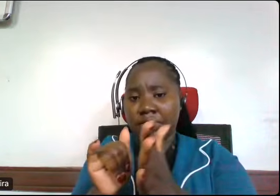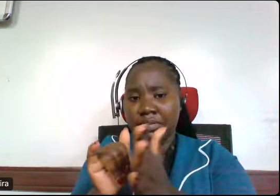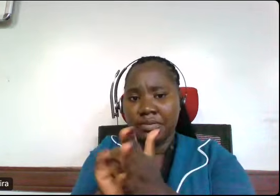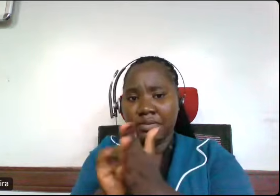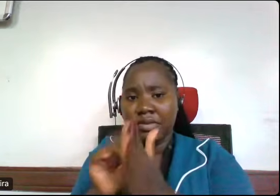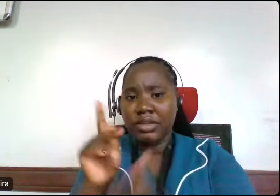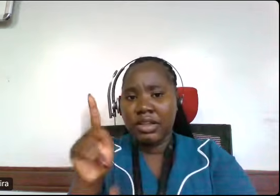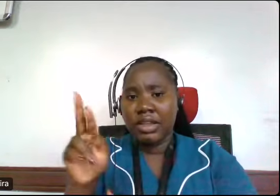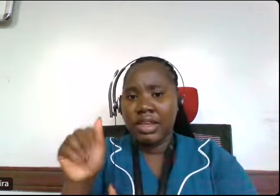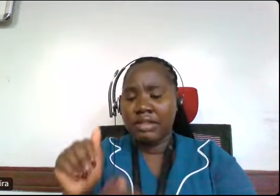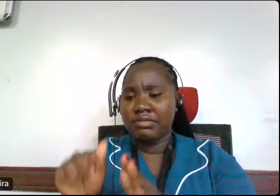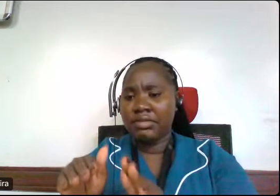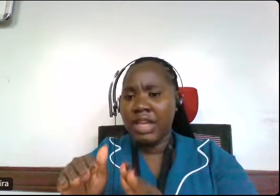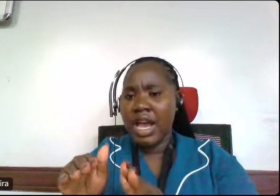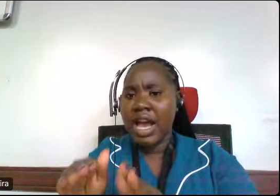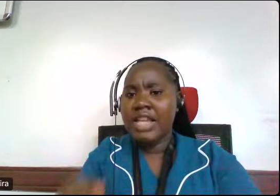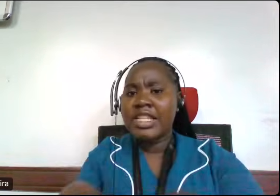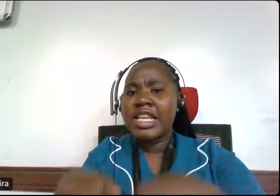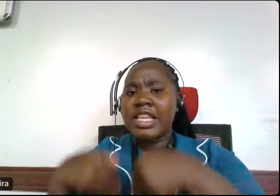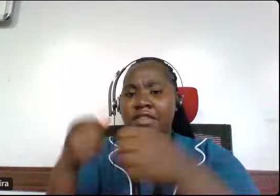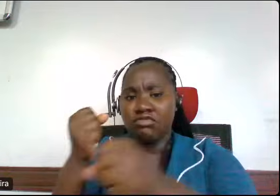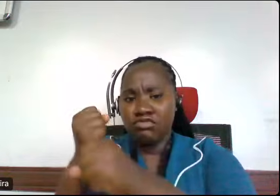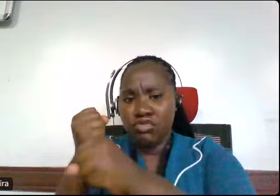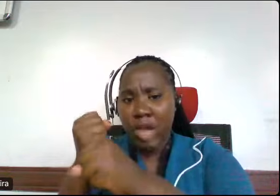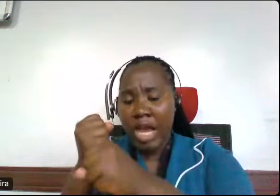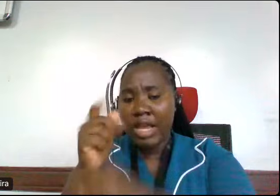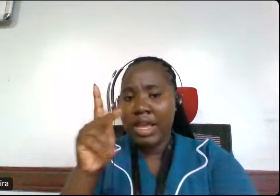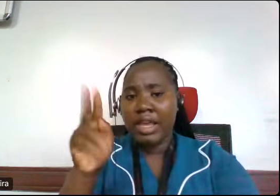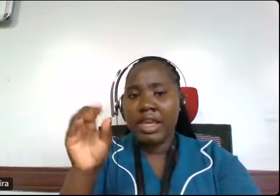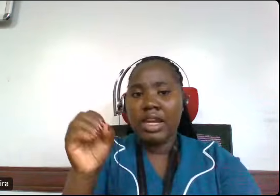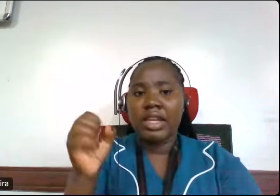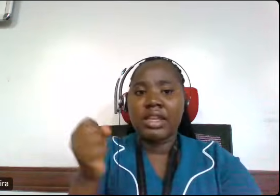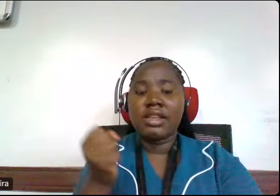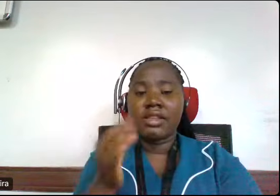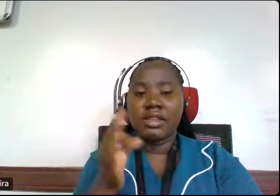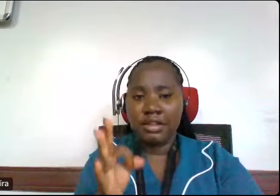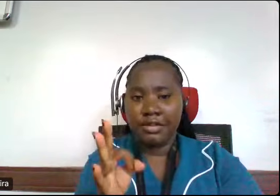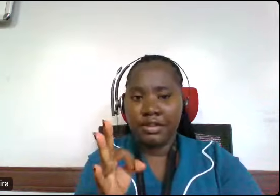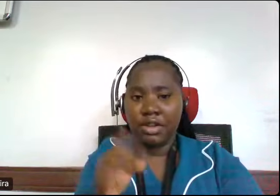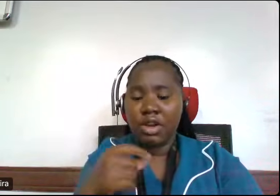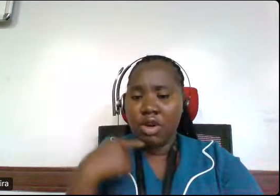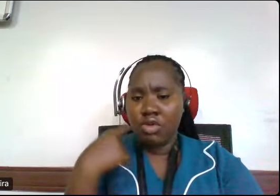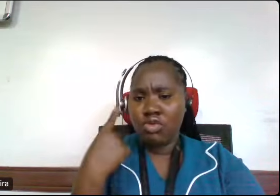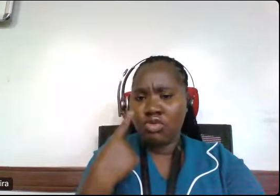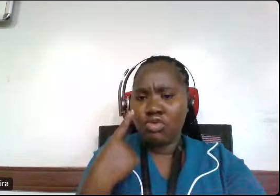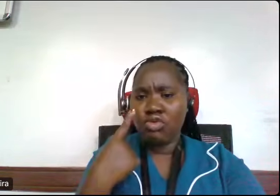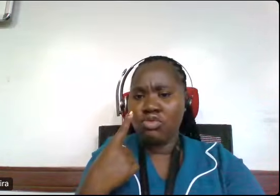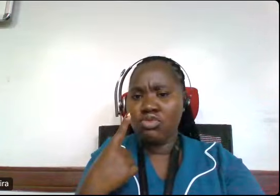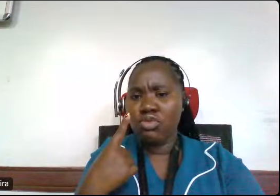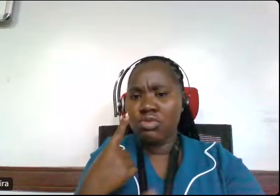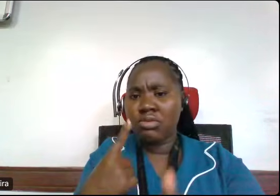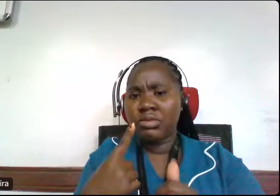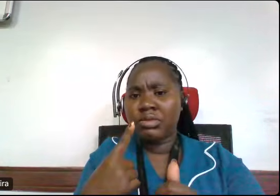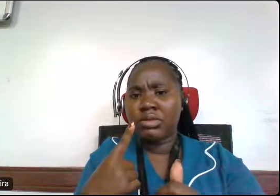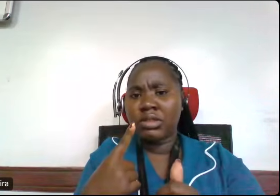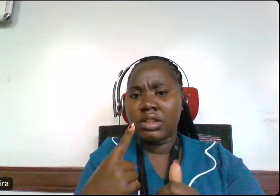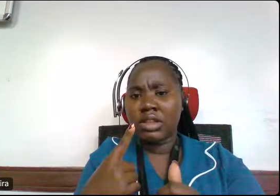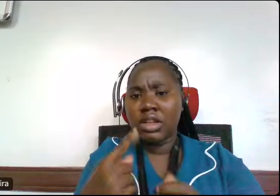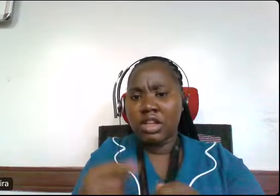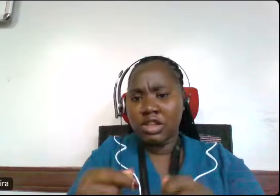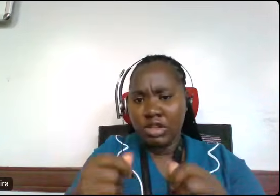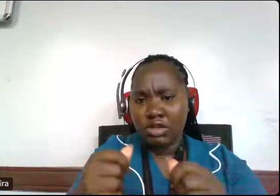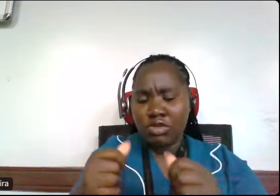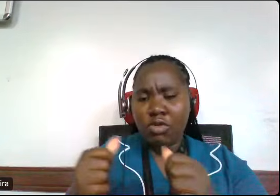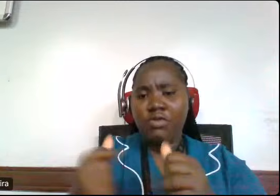certain KRA officer who is in charge of dealing with any issue arising. So tell your employer that I filed my